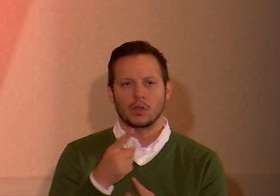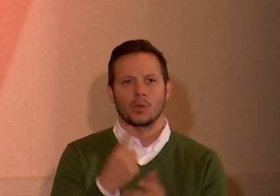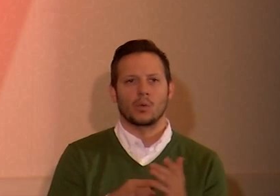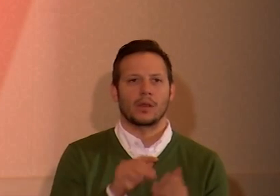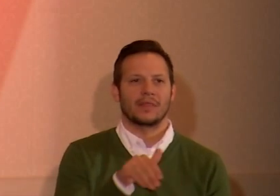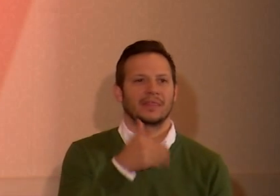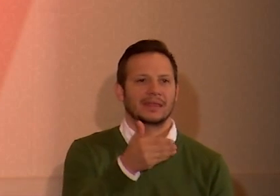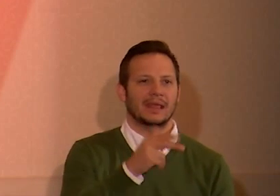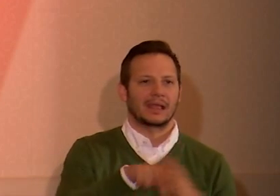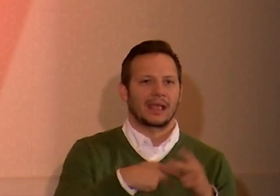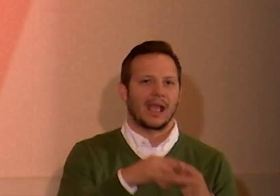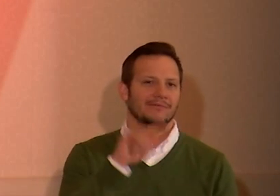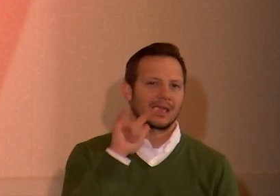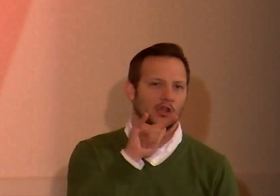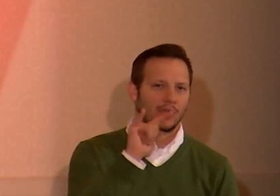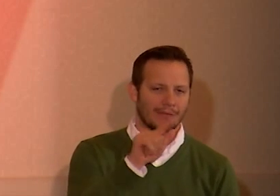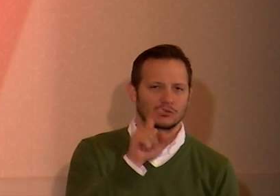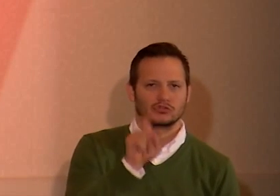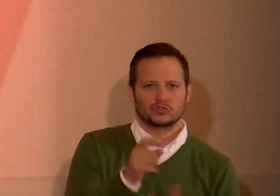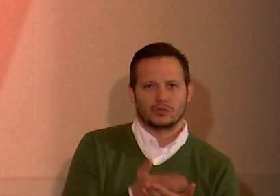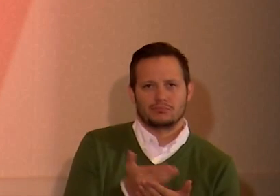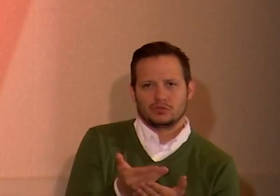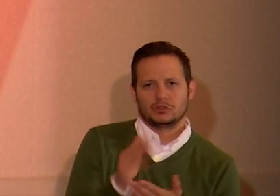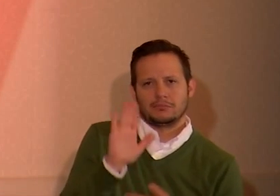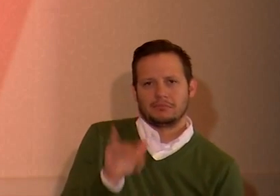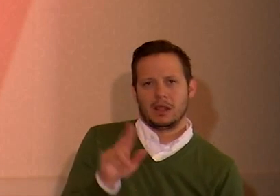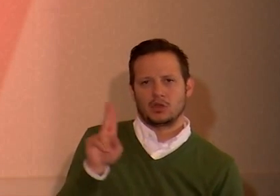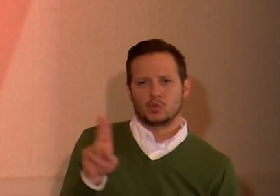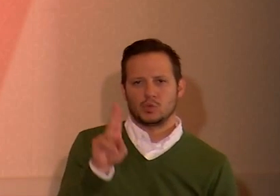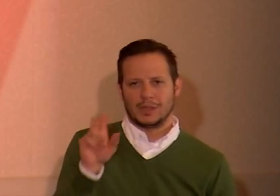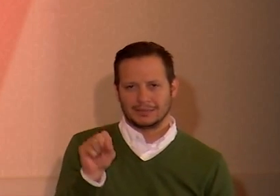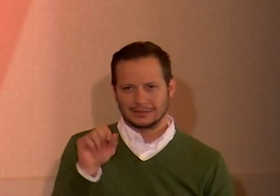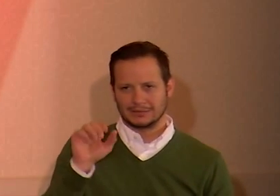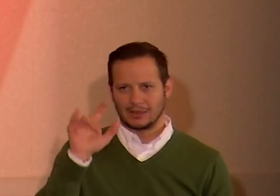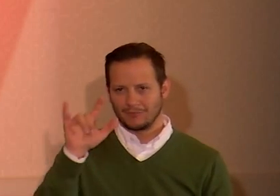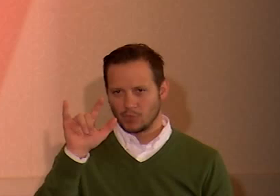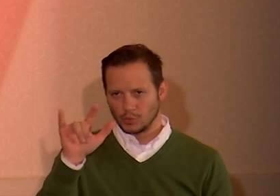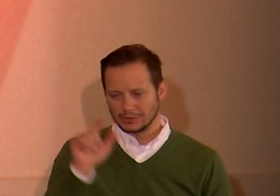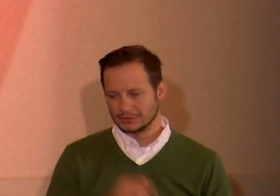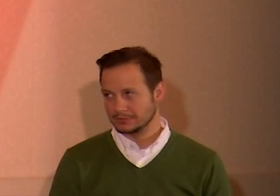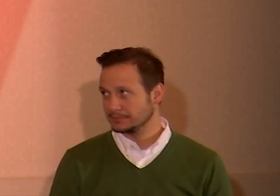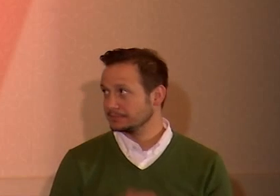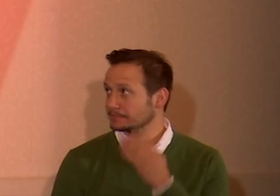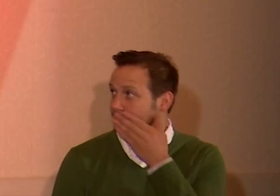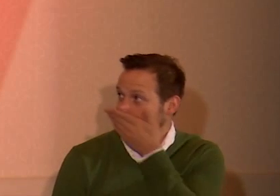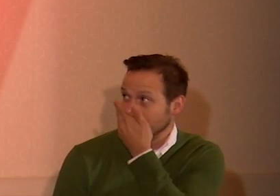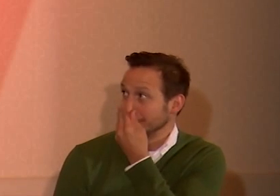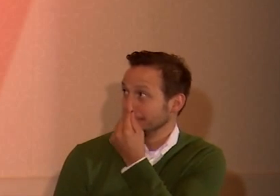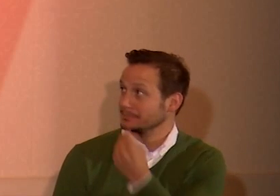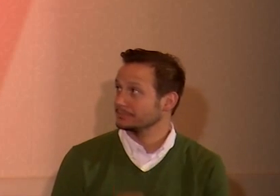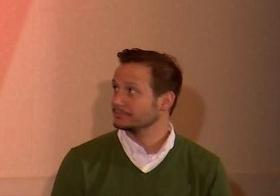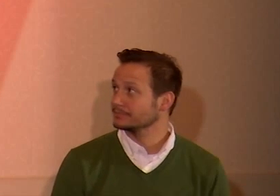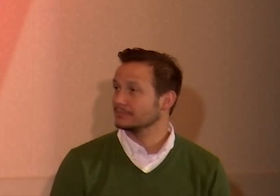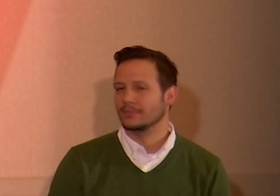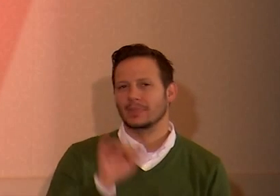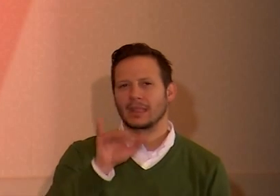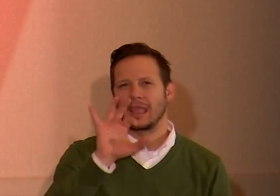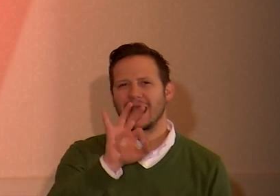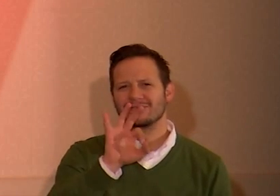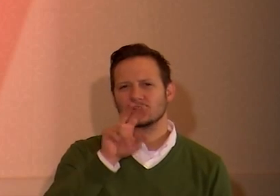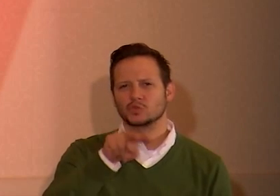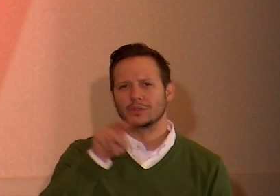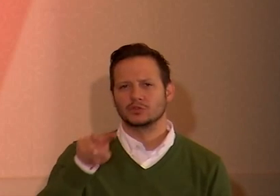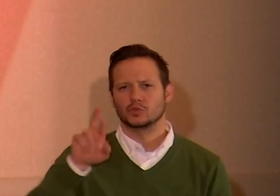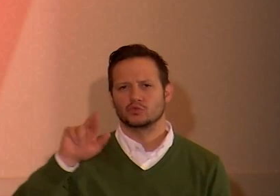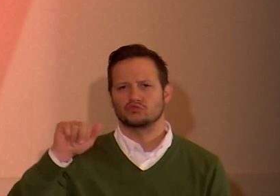fighter aircraft to be purchased by the United States Air Force. That's the F-22